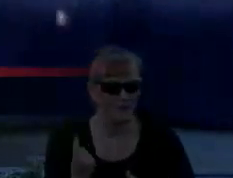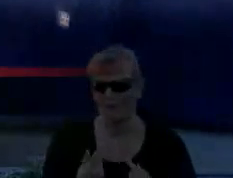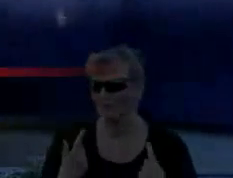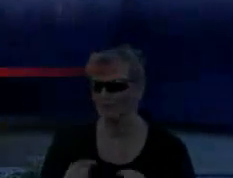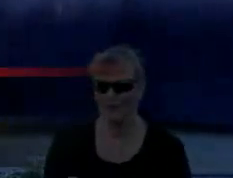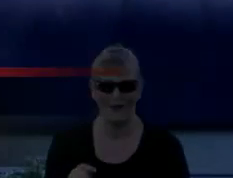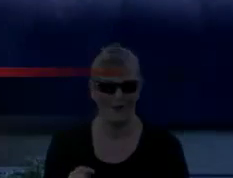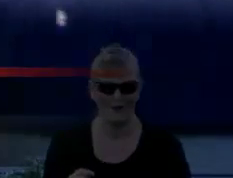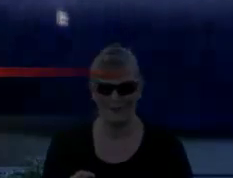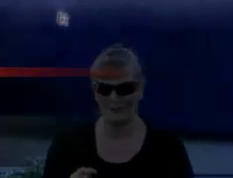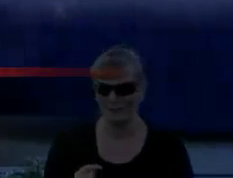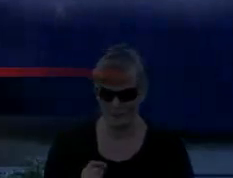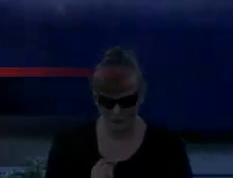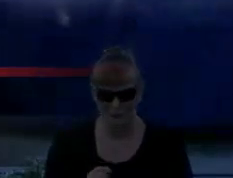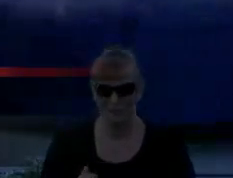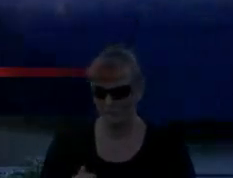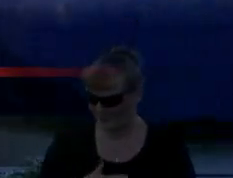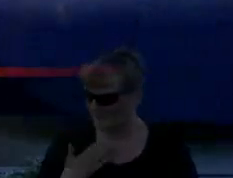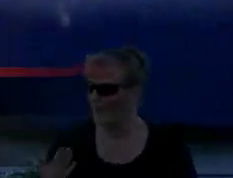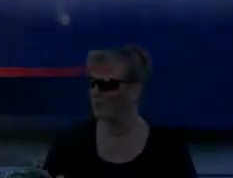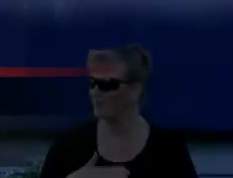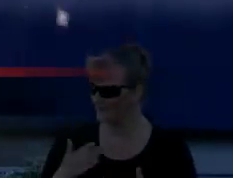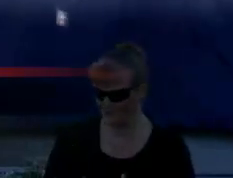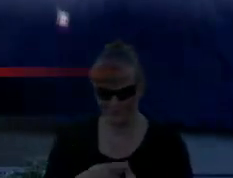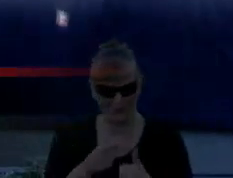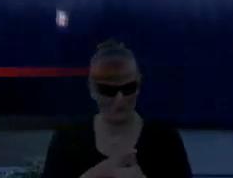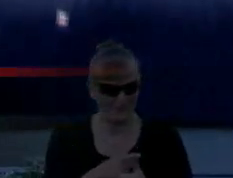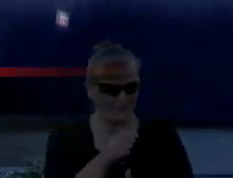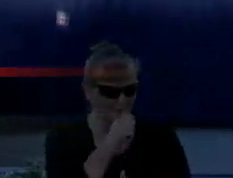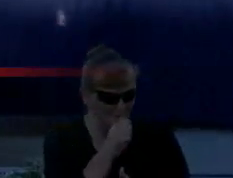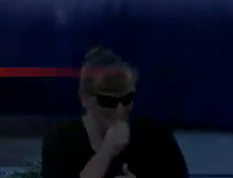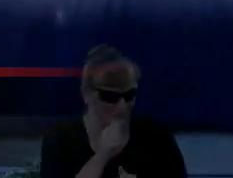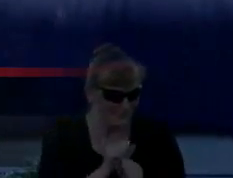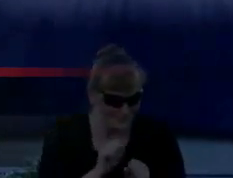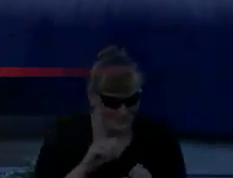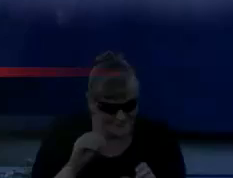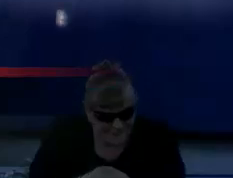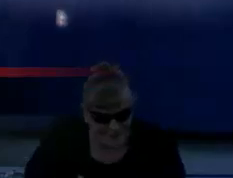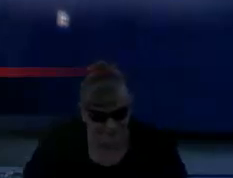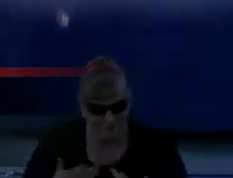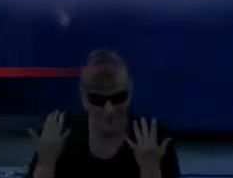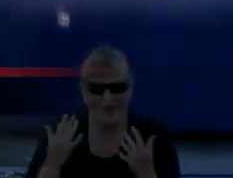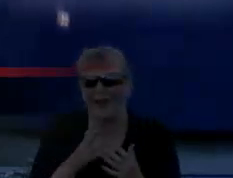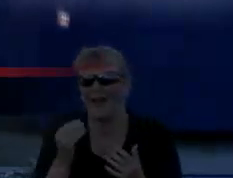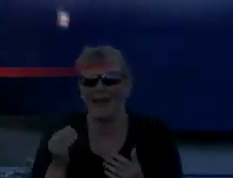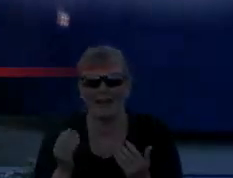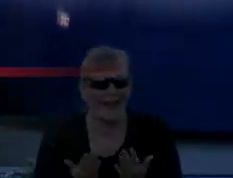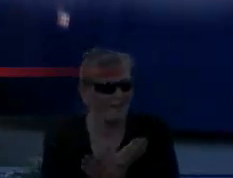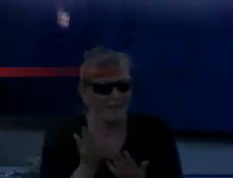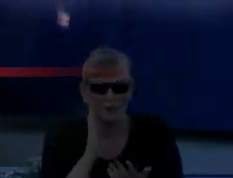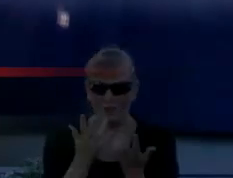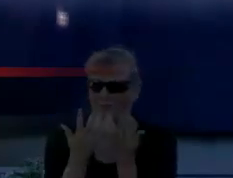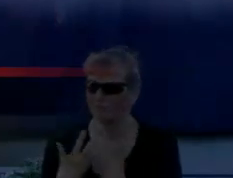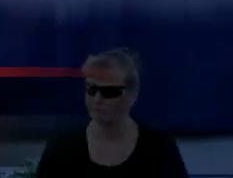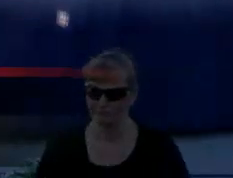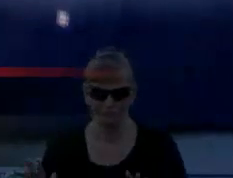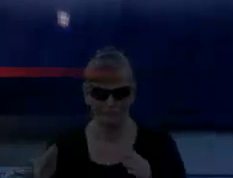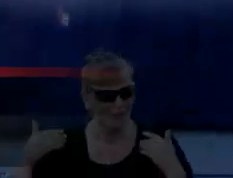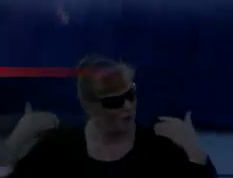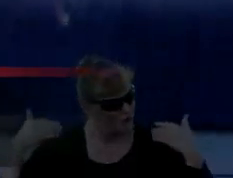to make happiness your priority, seek what sets your soul on fire, and trust that everything else will fall into place beautifully. Go